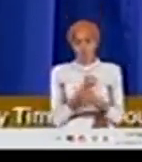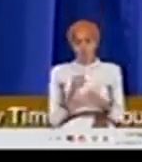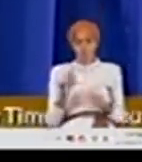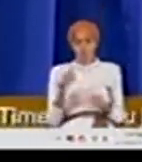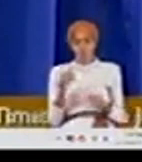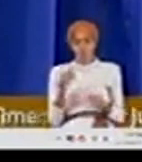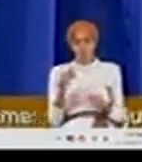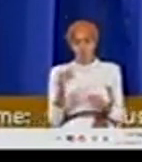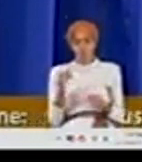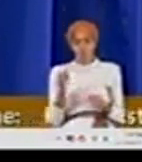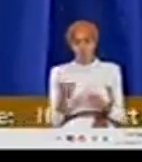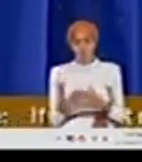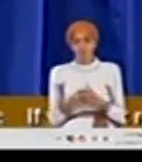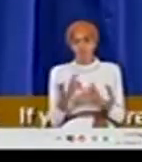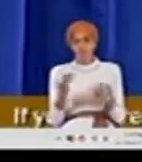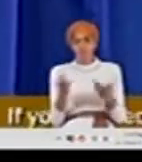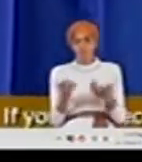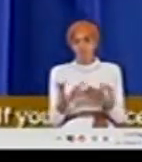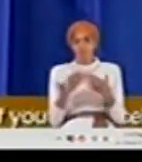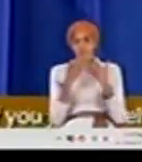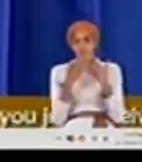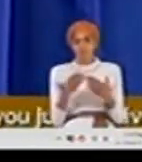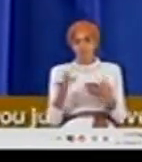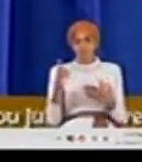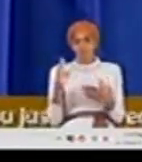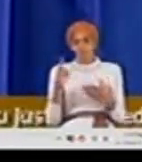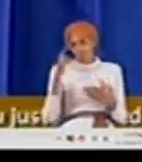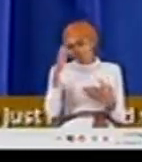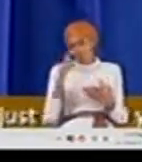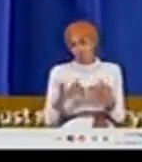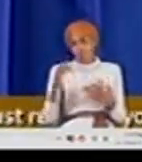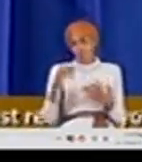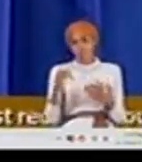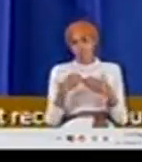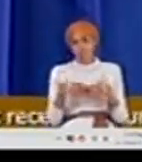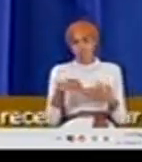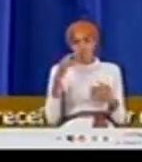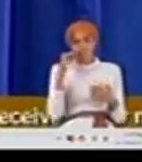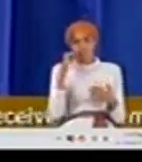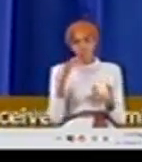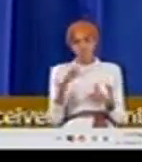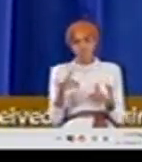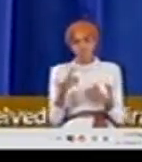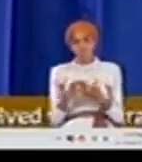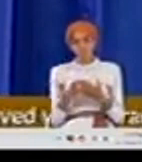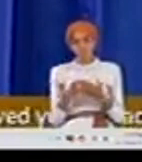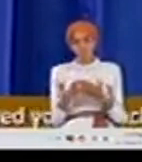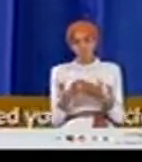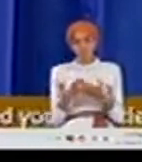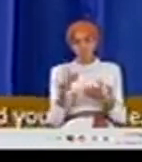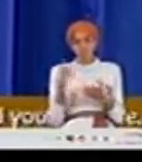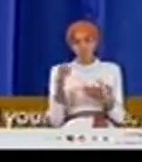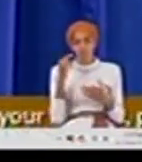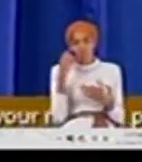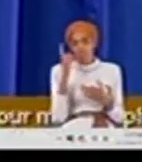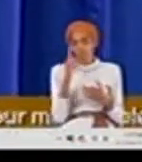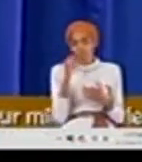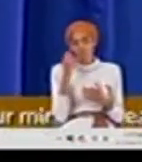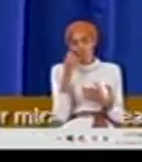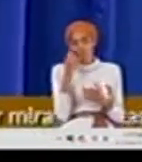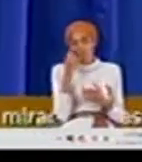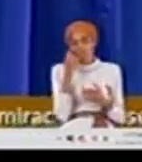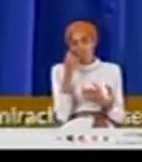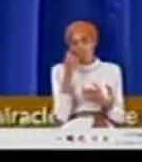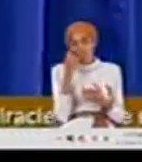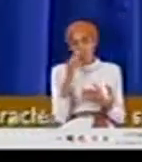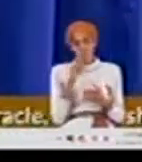for what God have done for me I'm having two issues in my life one is my I I cannot make